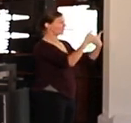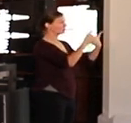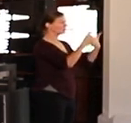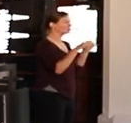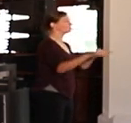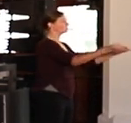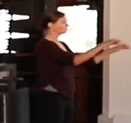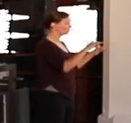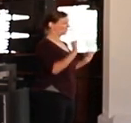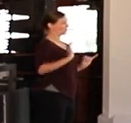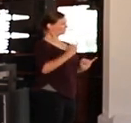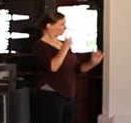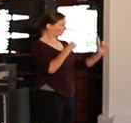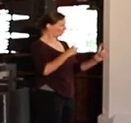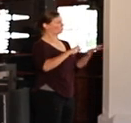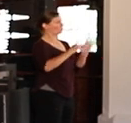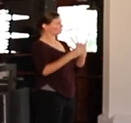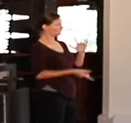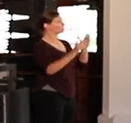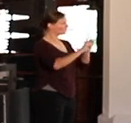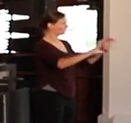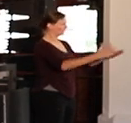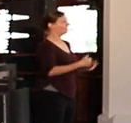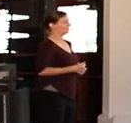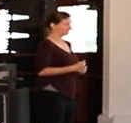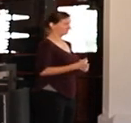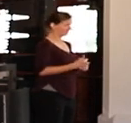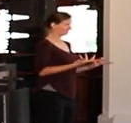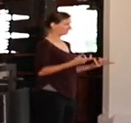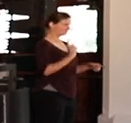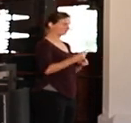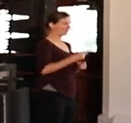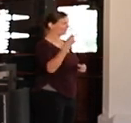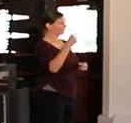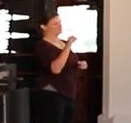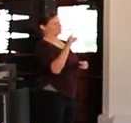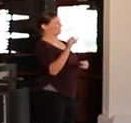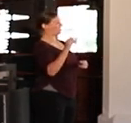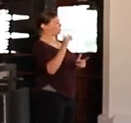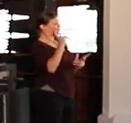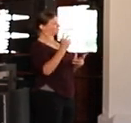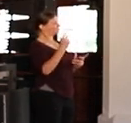do. So go to class. Great, right? Plato would have been so pleased.